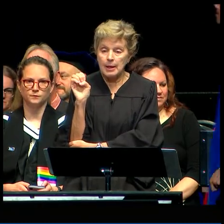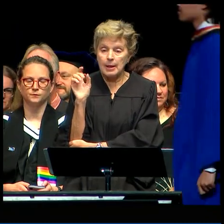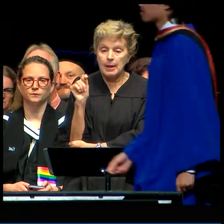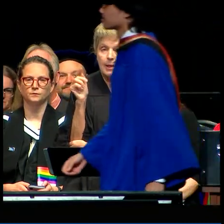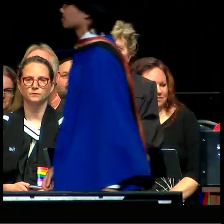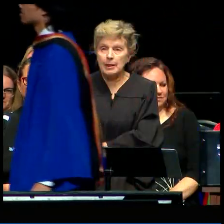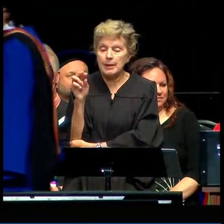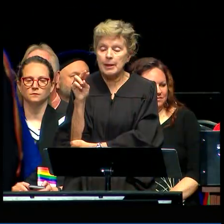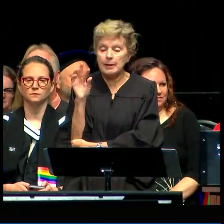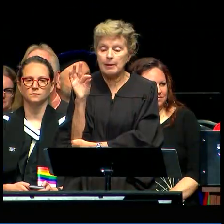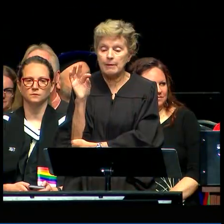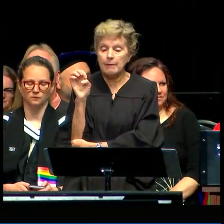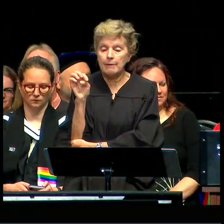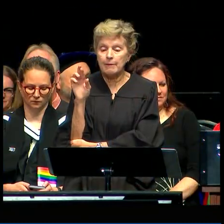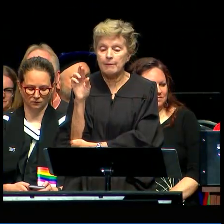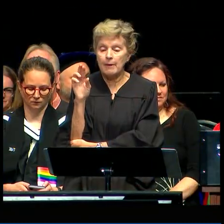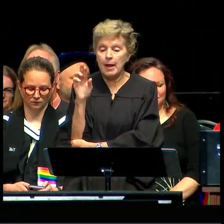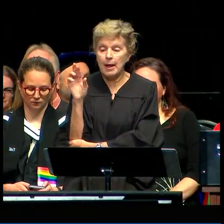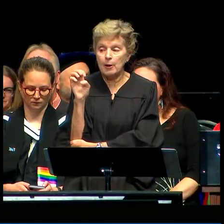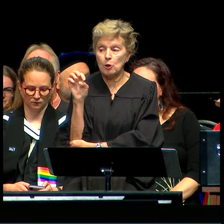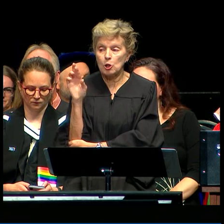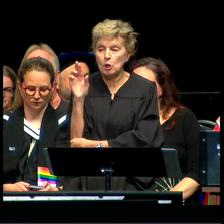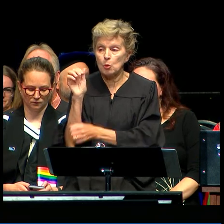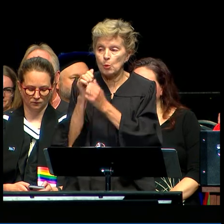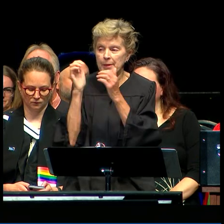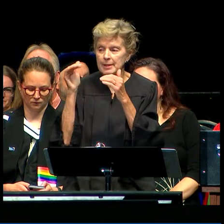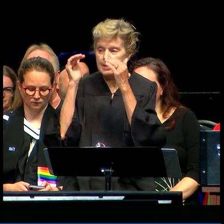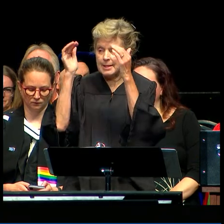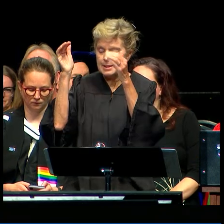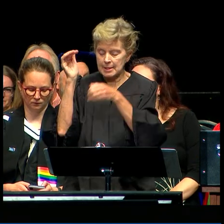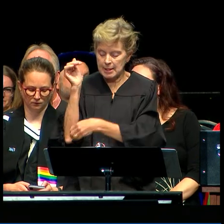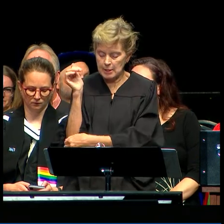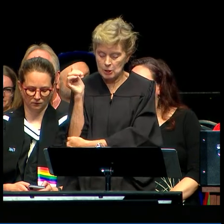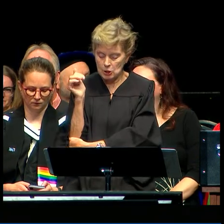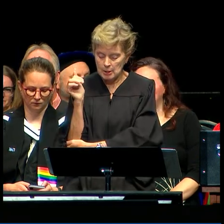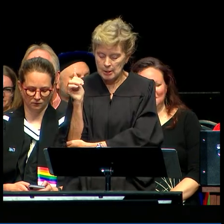Ethan Ferrer, with distinction.